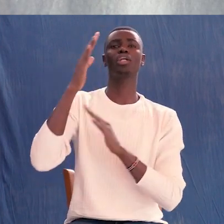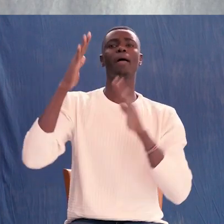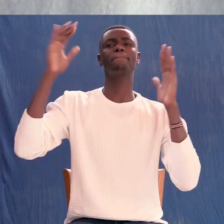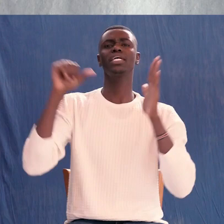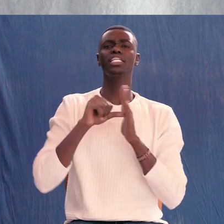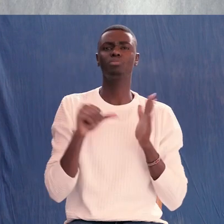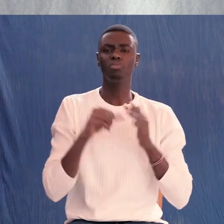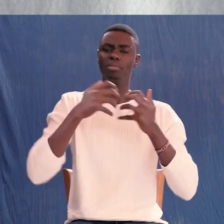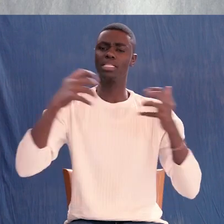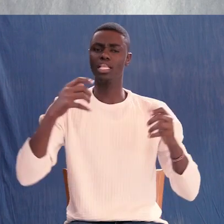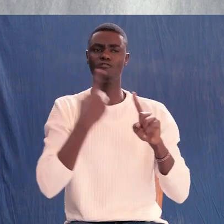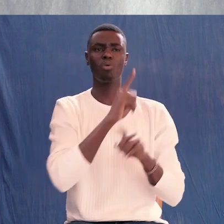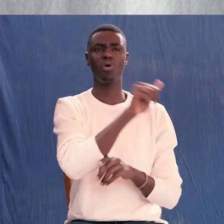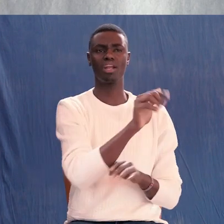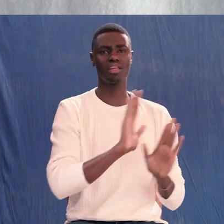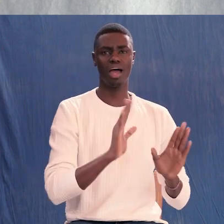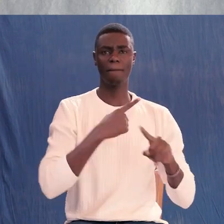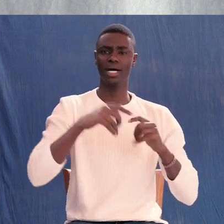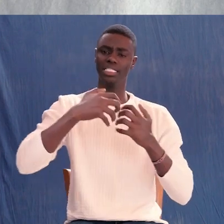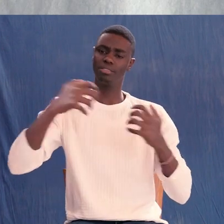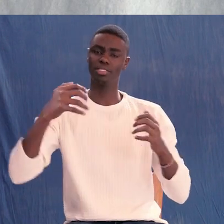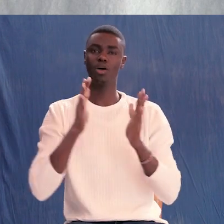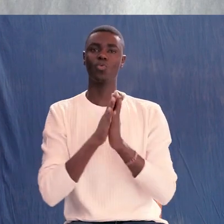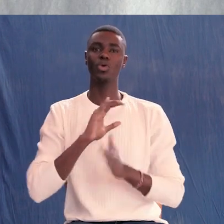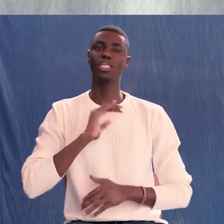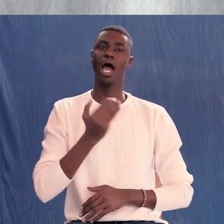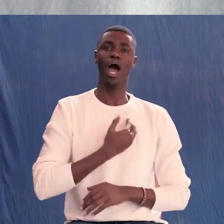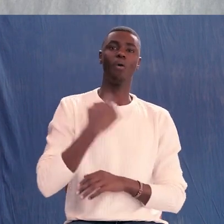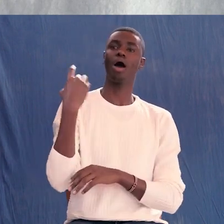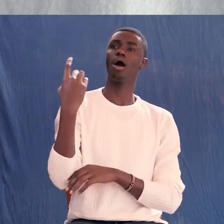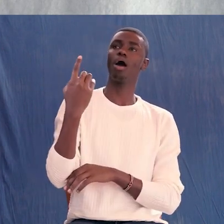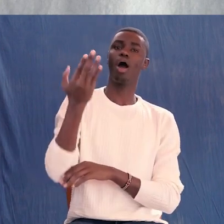is not alienation from one another, it's alienation with a holy God.